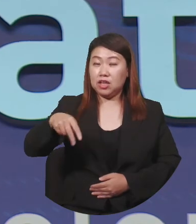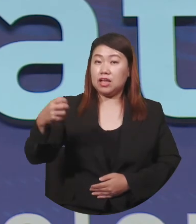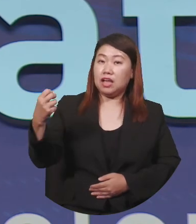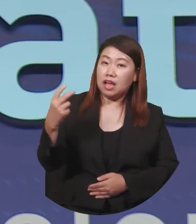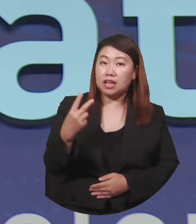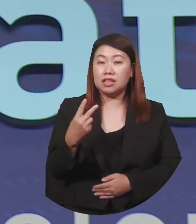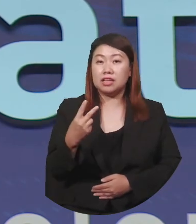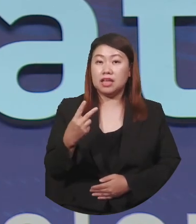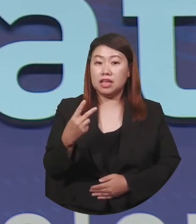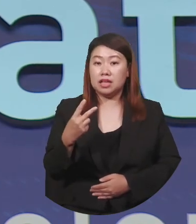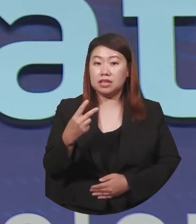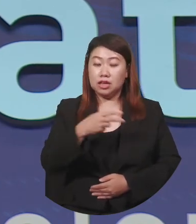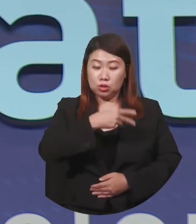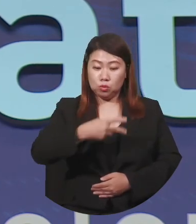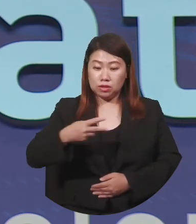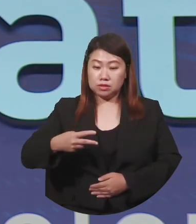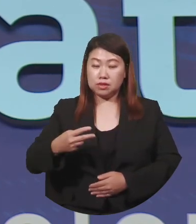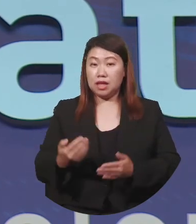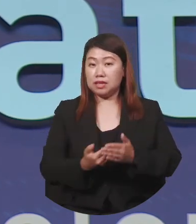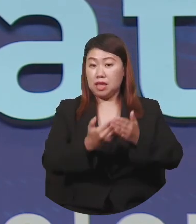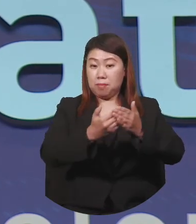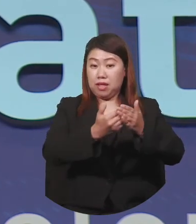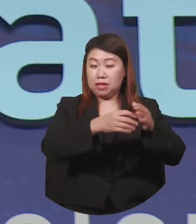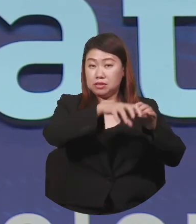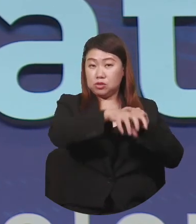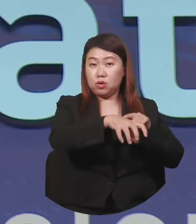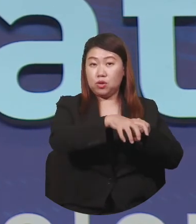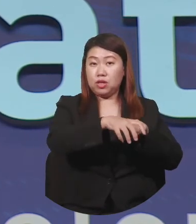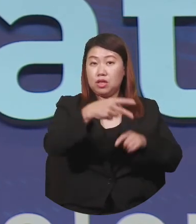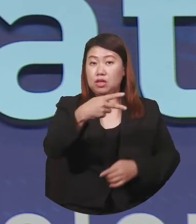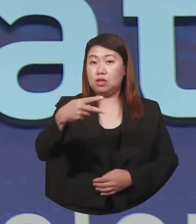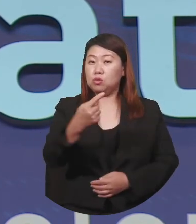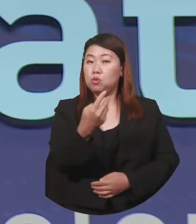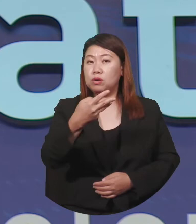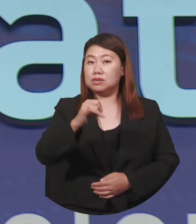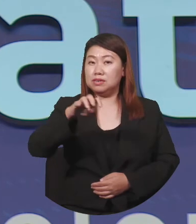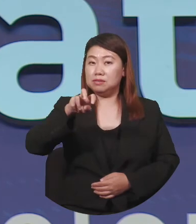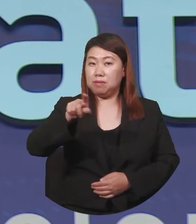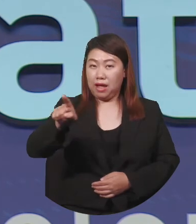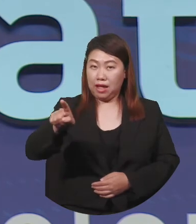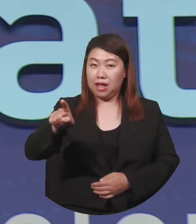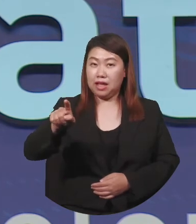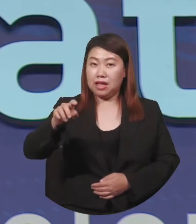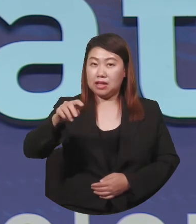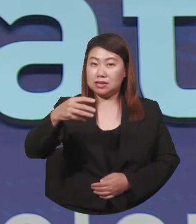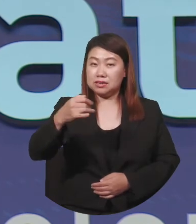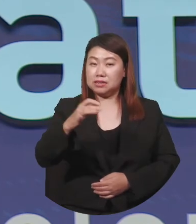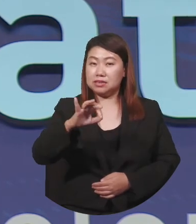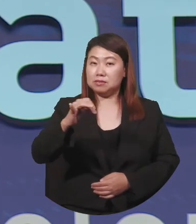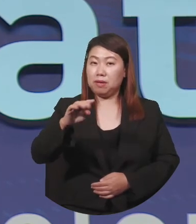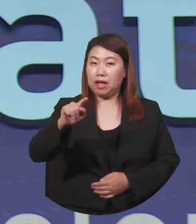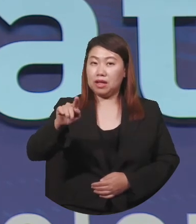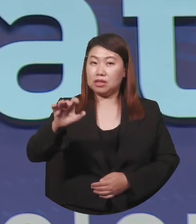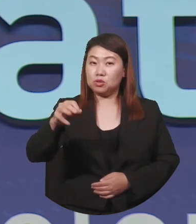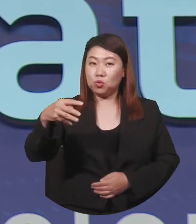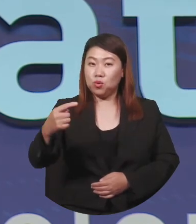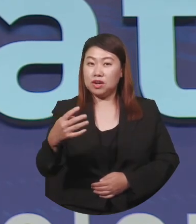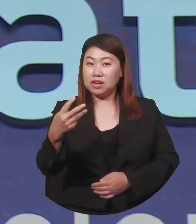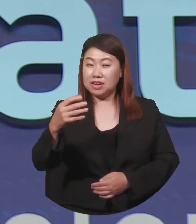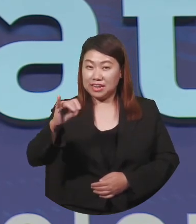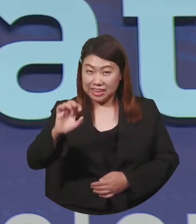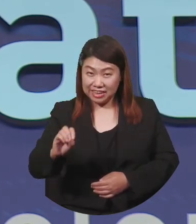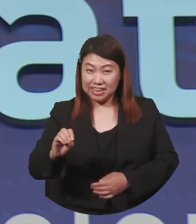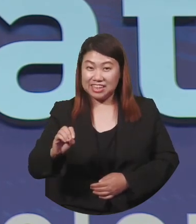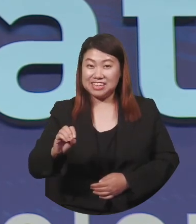General Watanabe Gasajeni of the Thailand International Cooperation Agency, President Director Doromabilang Lumbang of